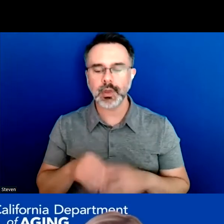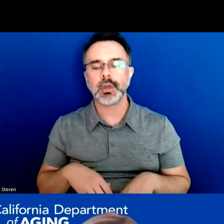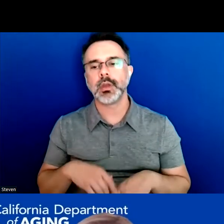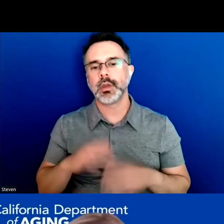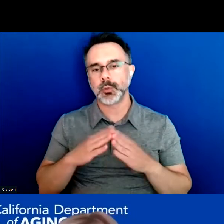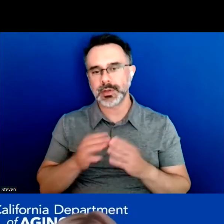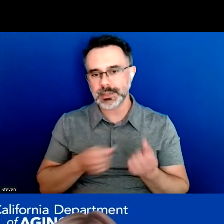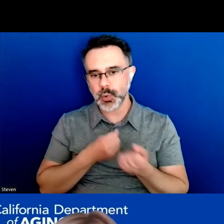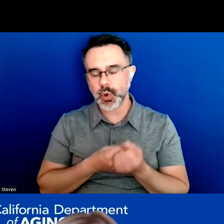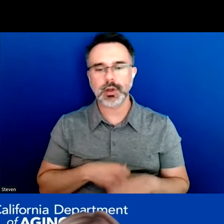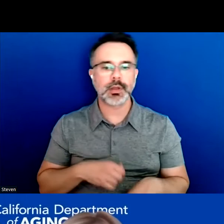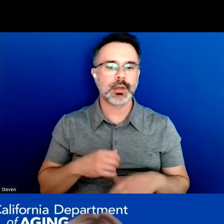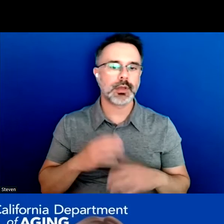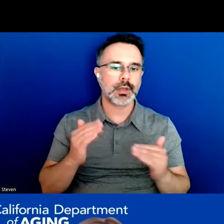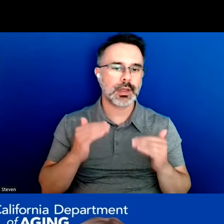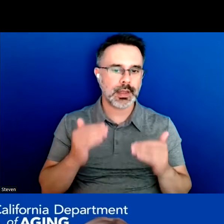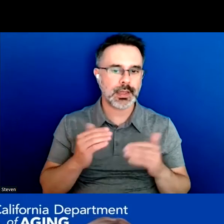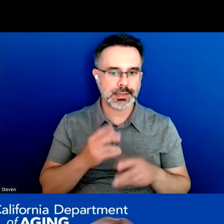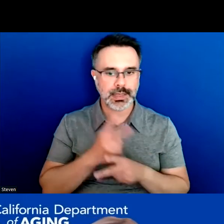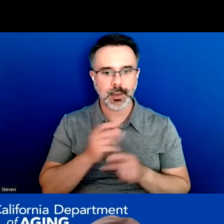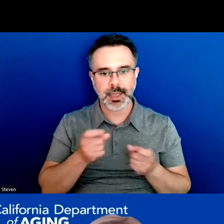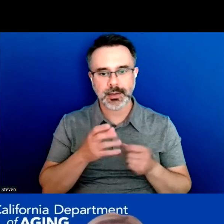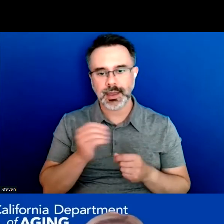management, and the PATH funding that will be announced